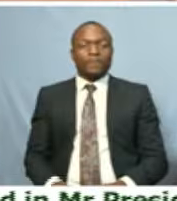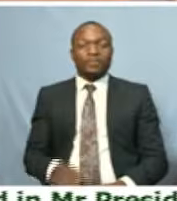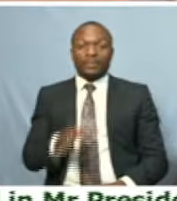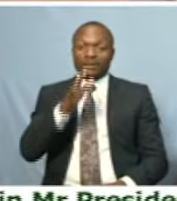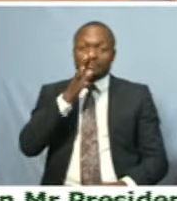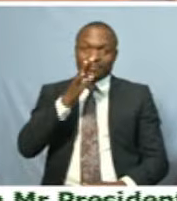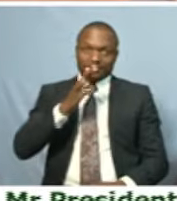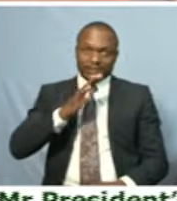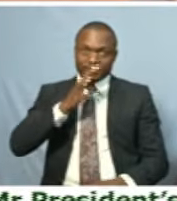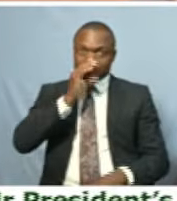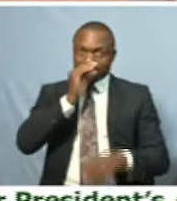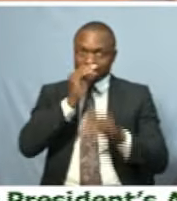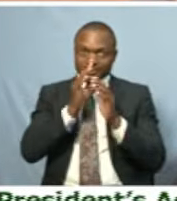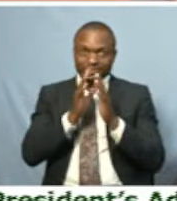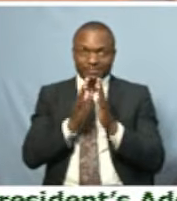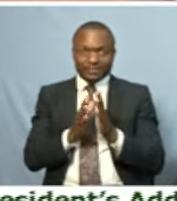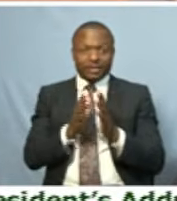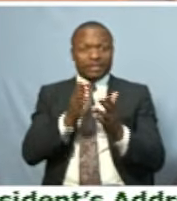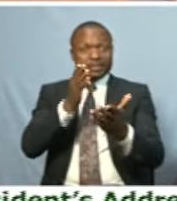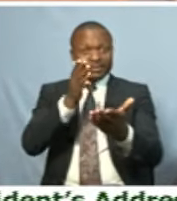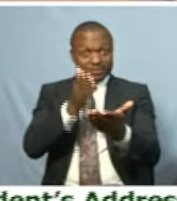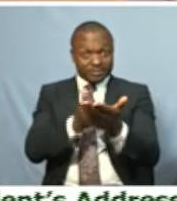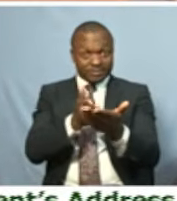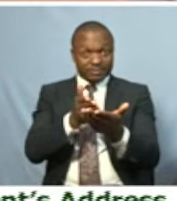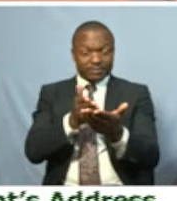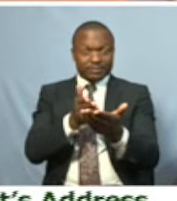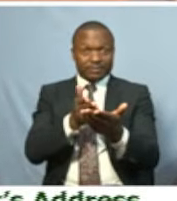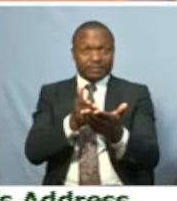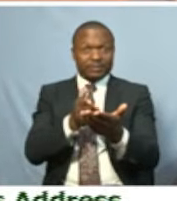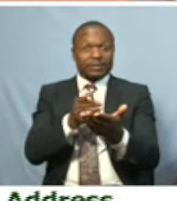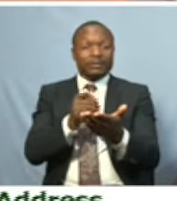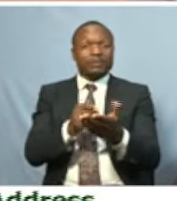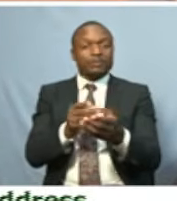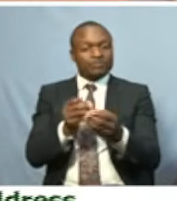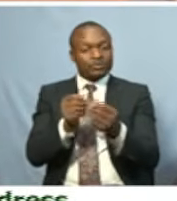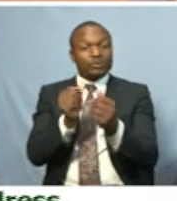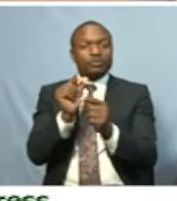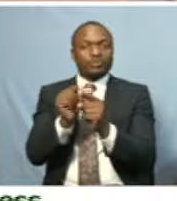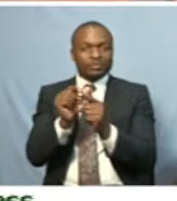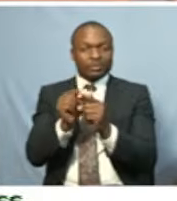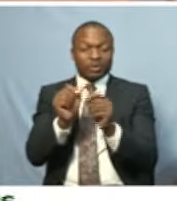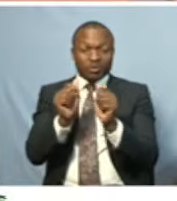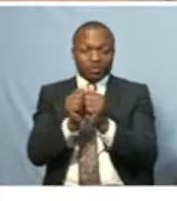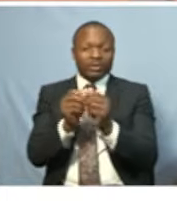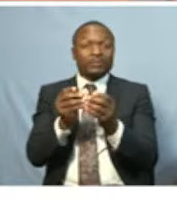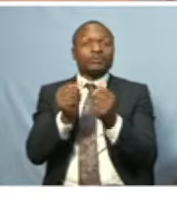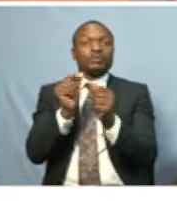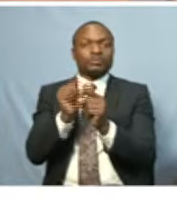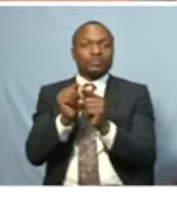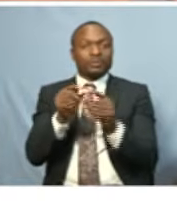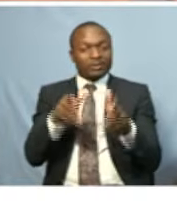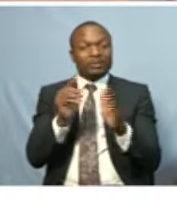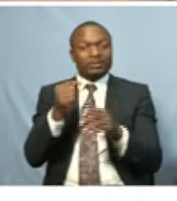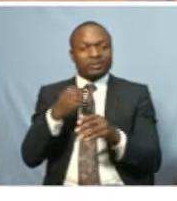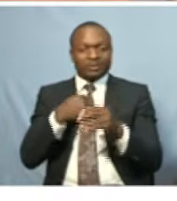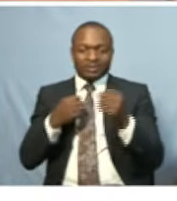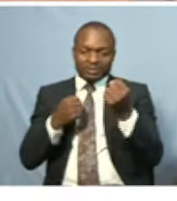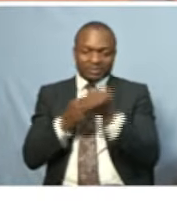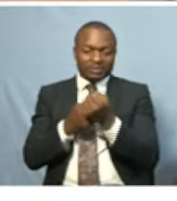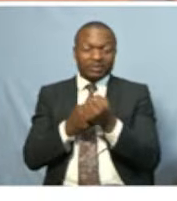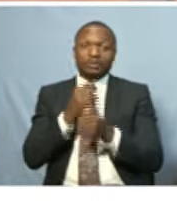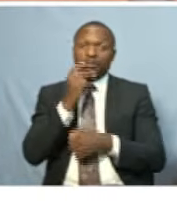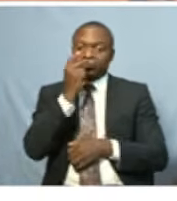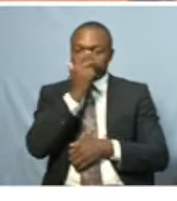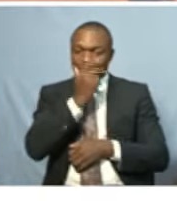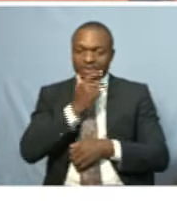Madam Speaker, with these few words, allow me to support the speech